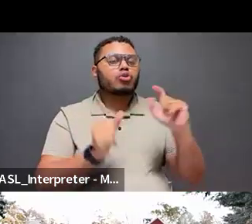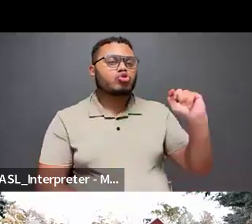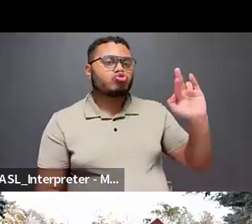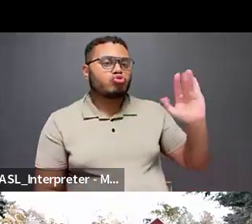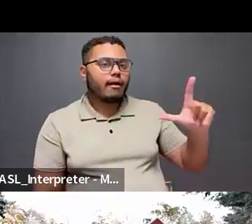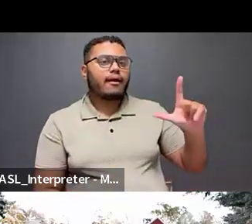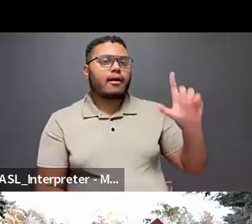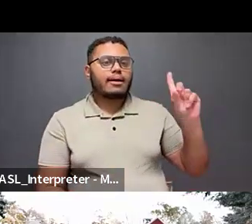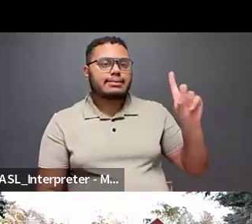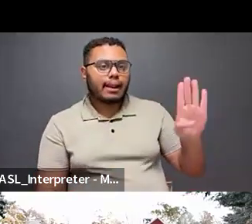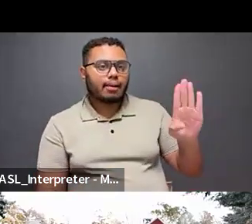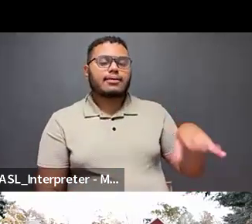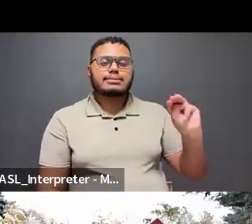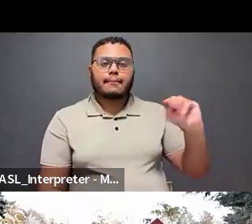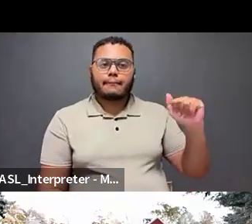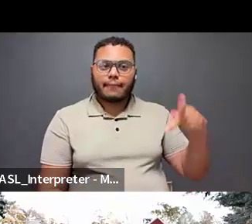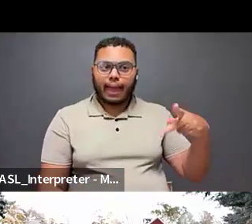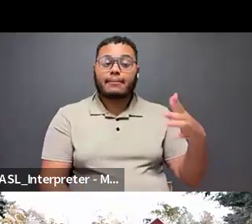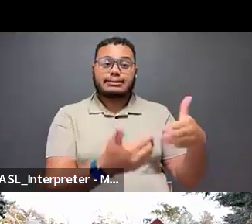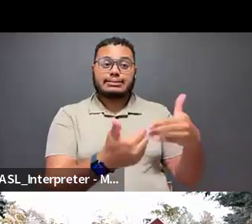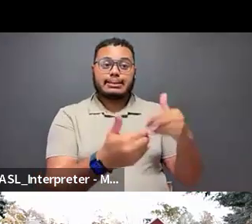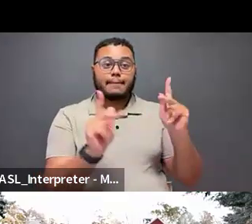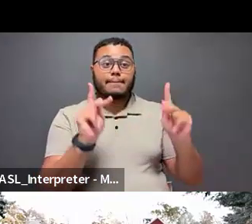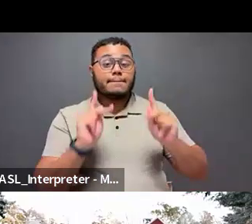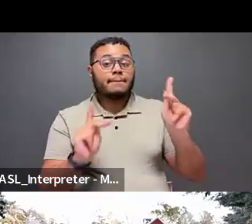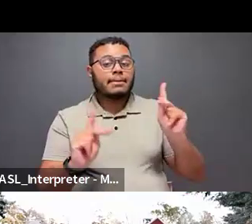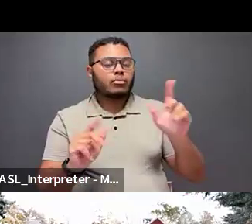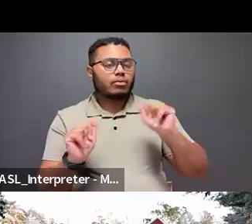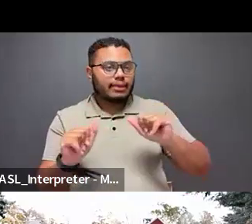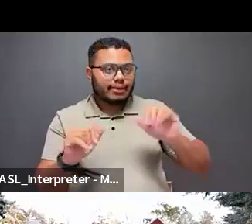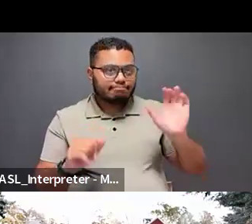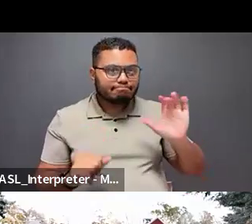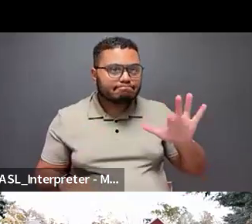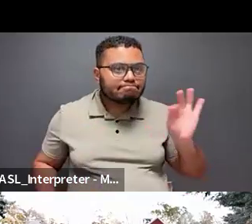database and map that is easy for people to find